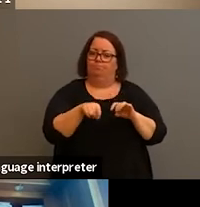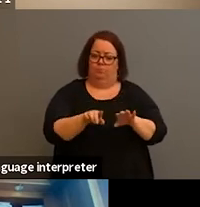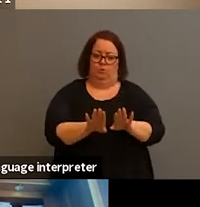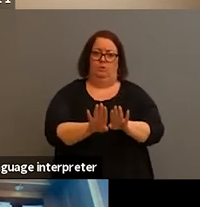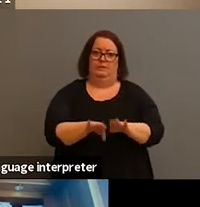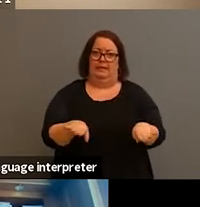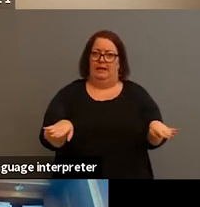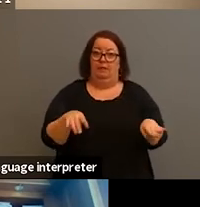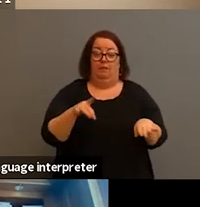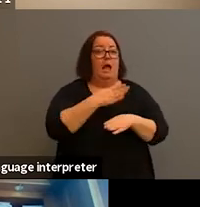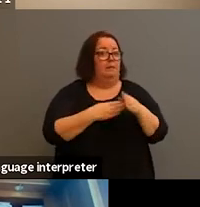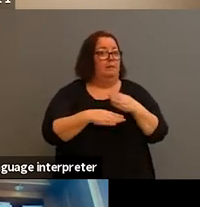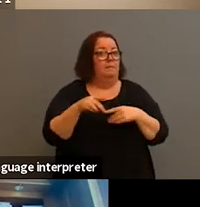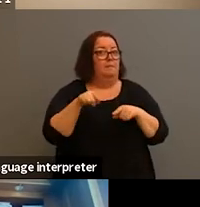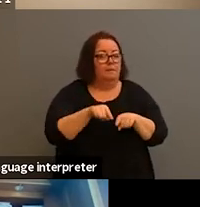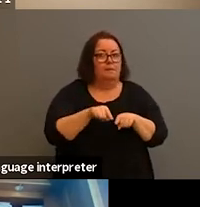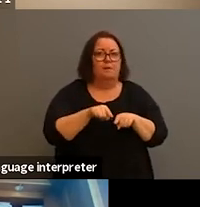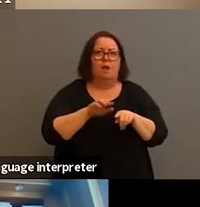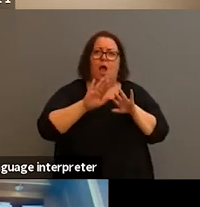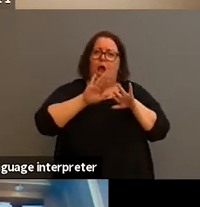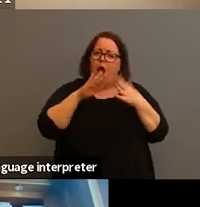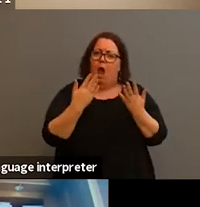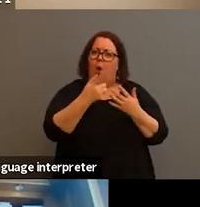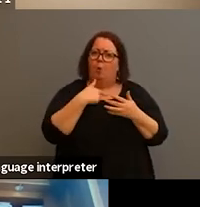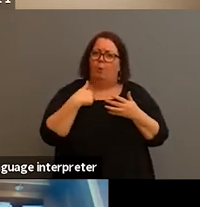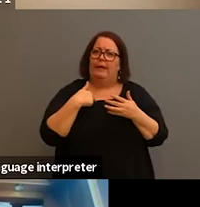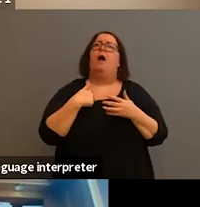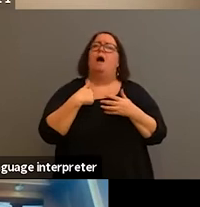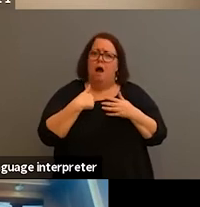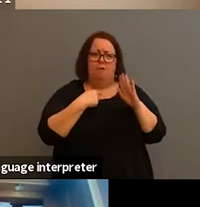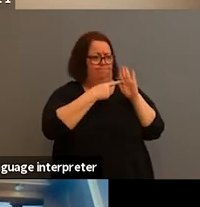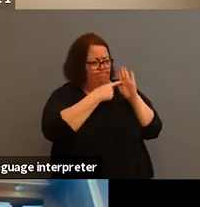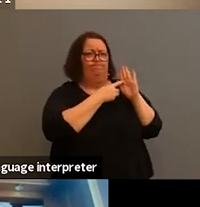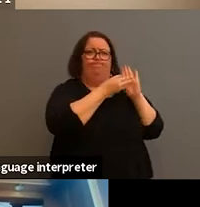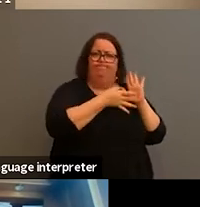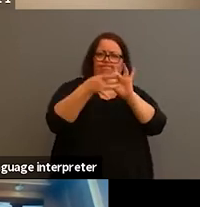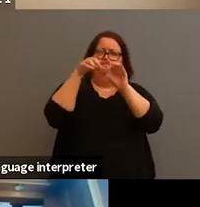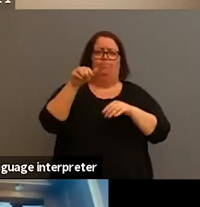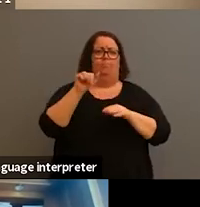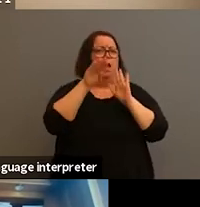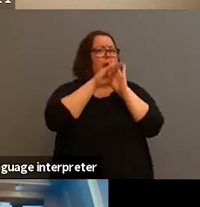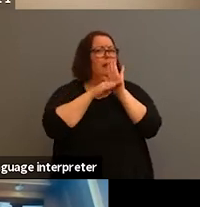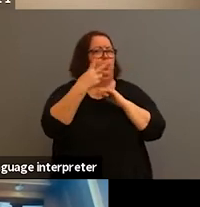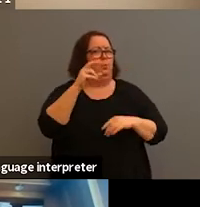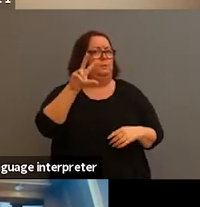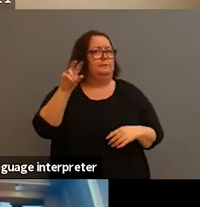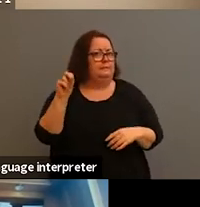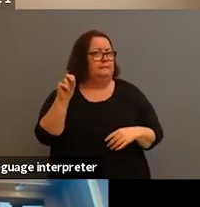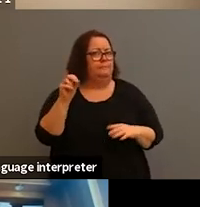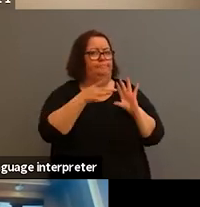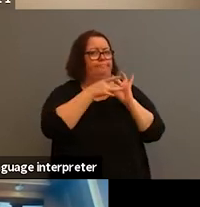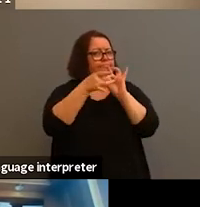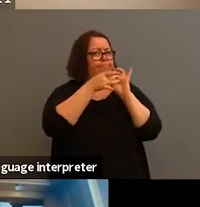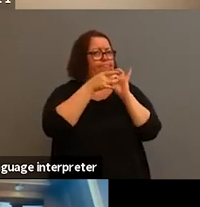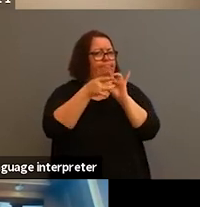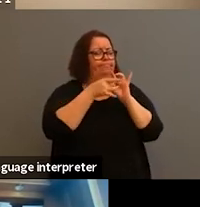Alden. I'm the Director General of MFD, we are very proud and grateful that to